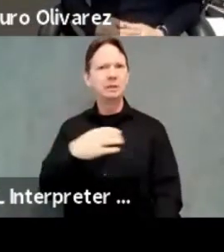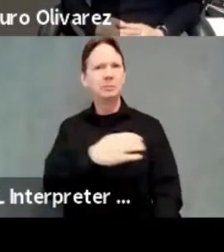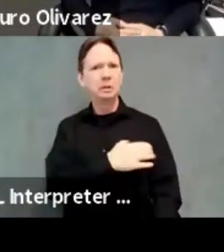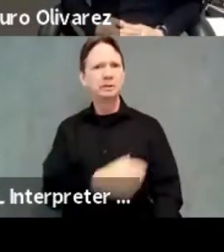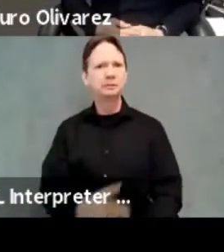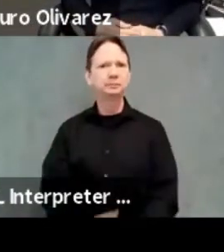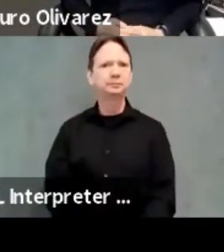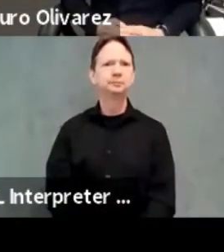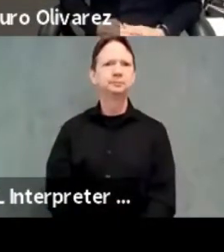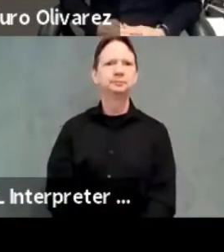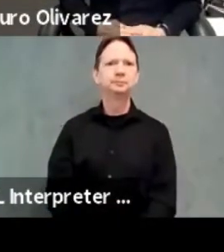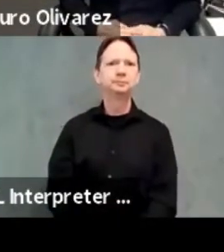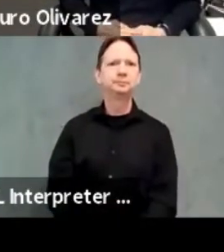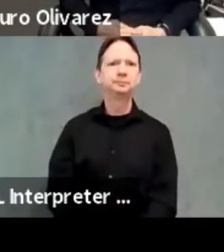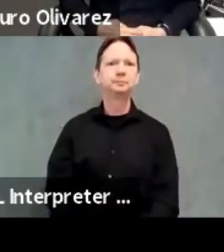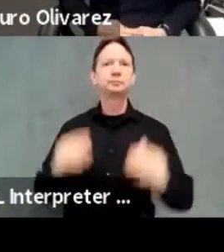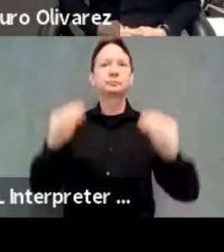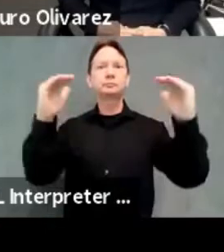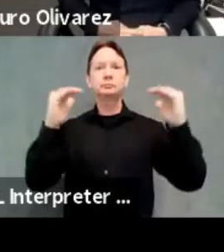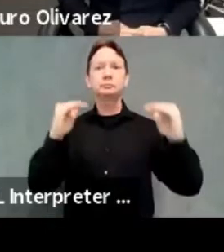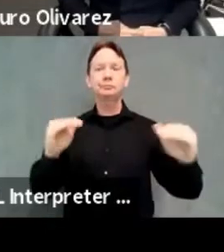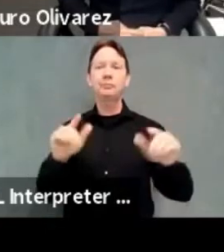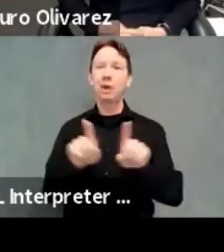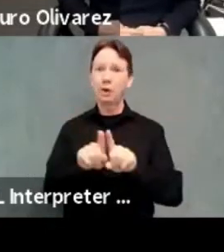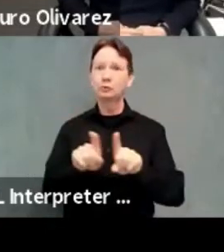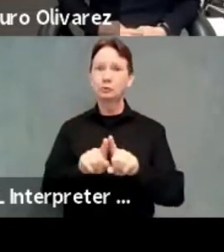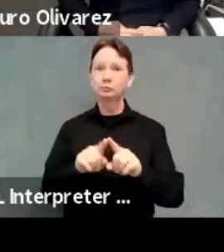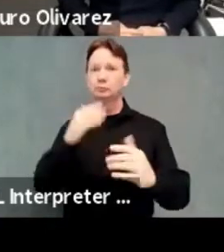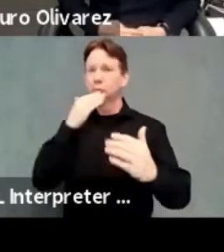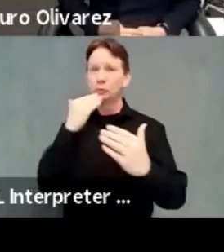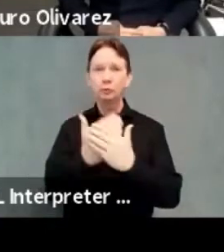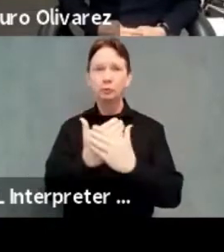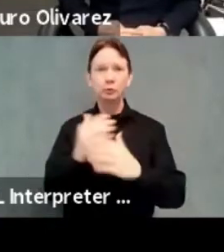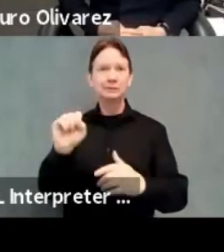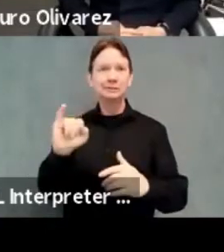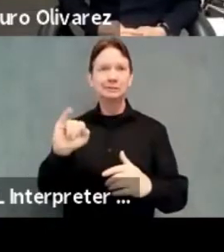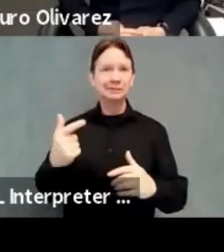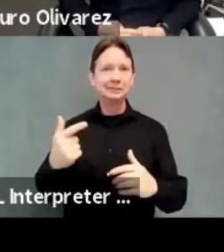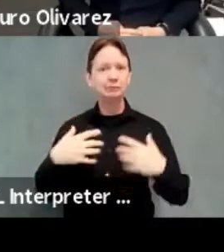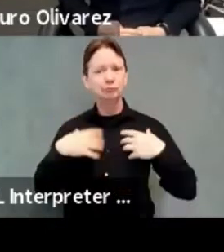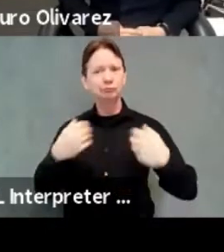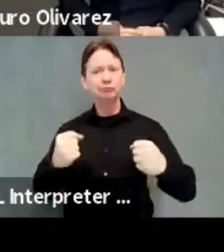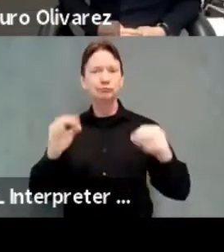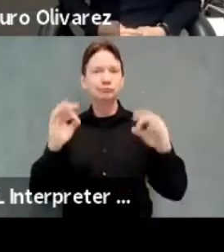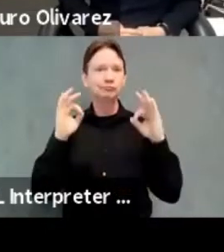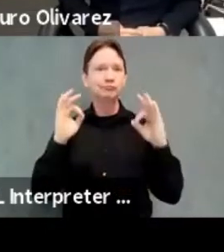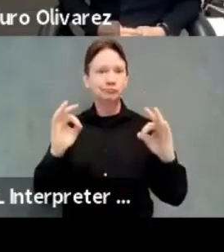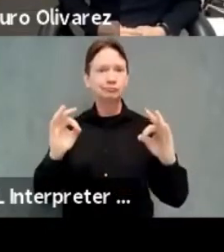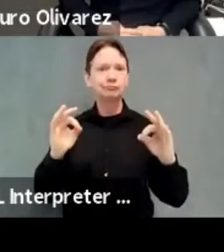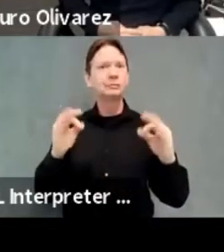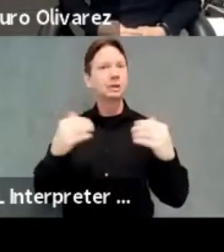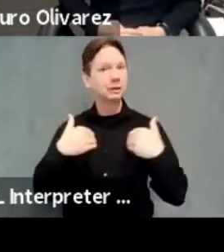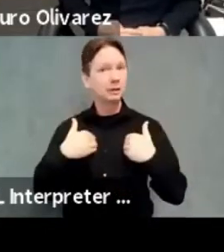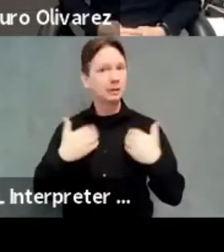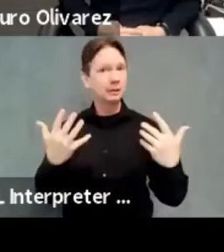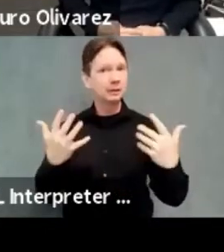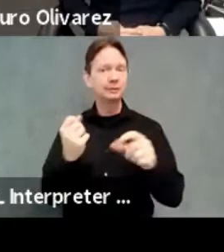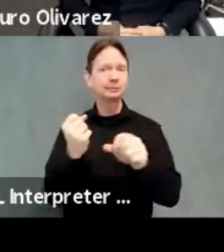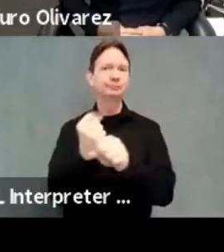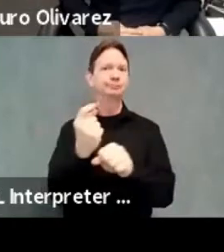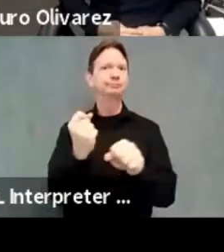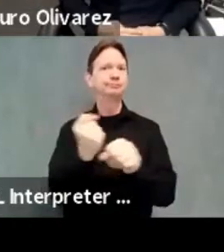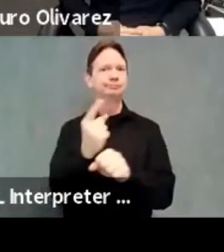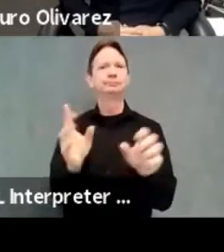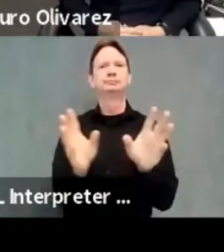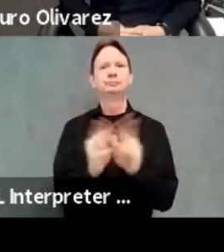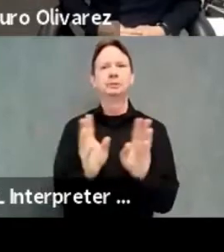Healthy and Vital SIGs also have an annual business meeting that's held in conjunction with the AERA annual meeting. It's something that we schedule for